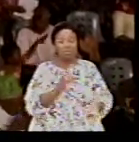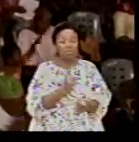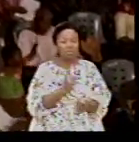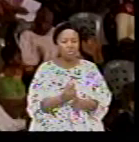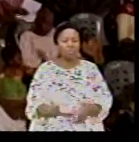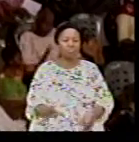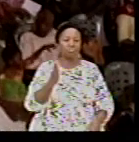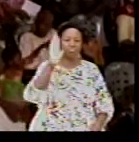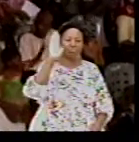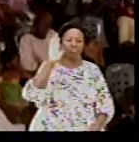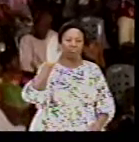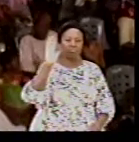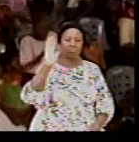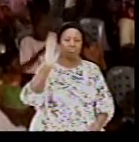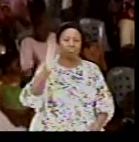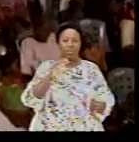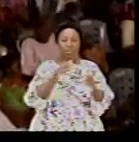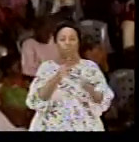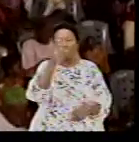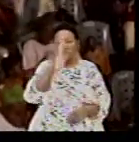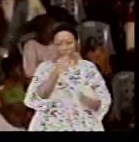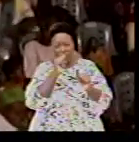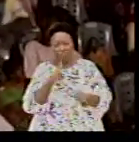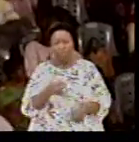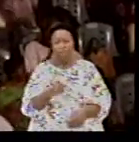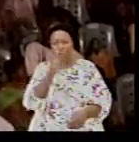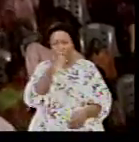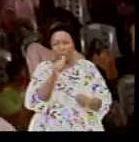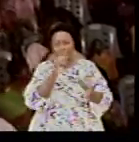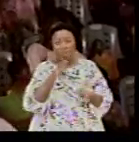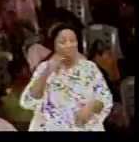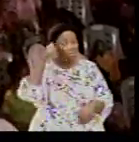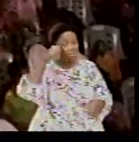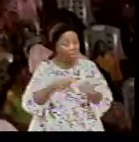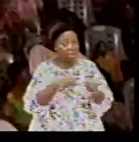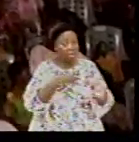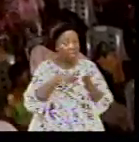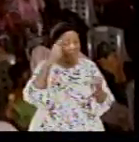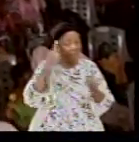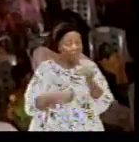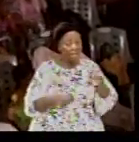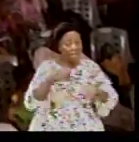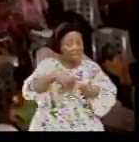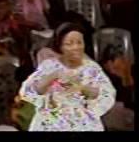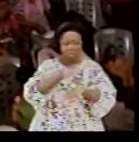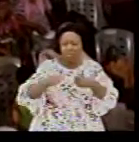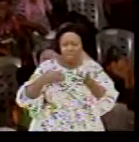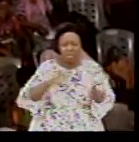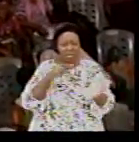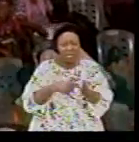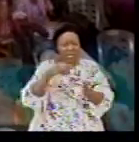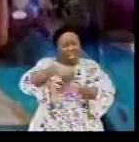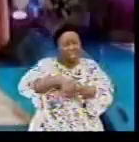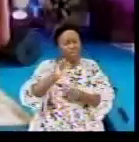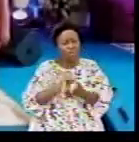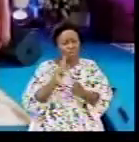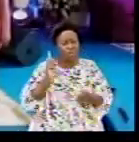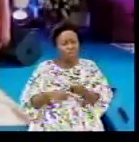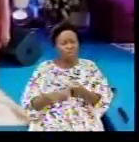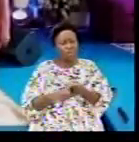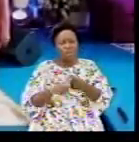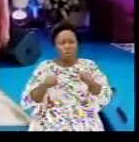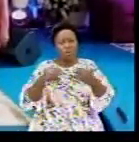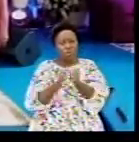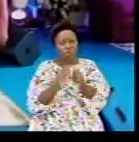hand. God bless you. God bless you. This is the final night. Don't allow this time to pass you by. Raise up that